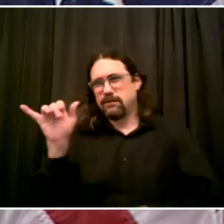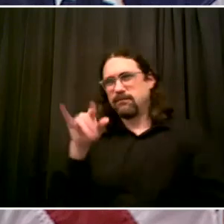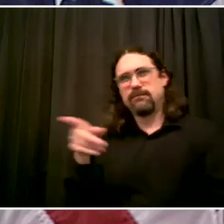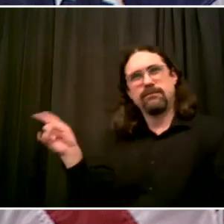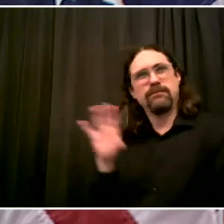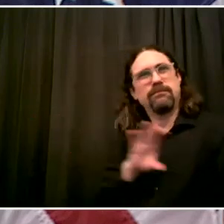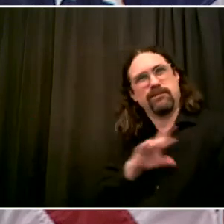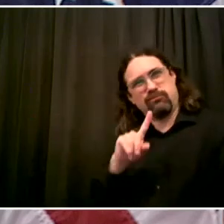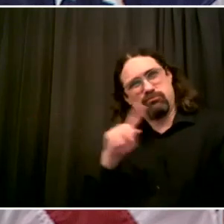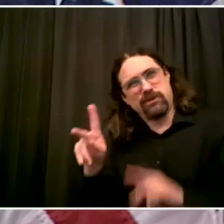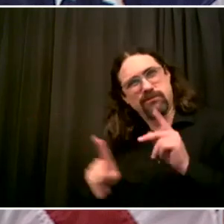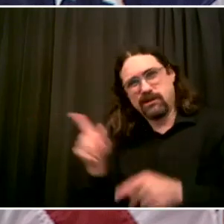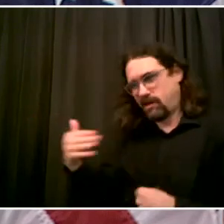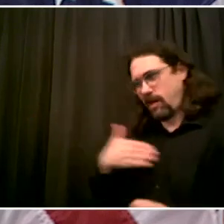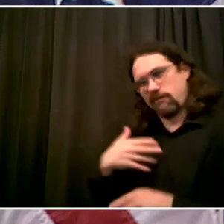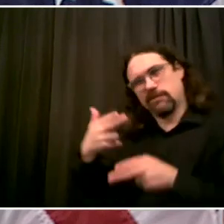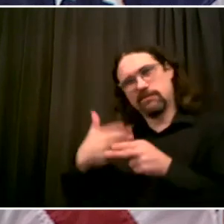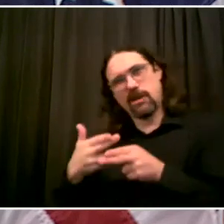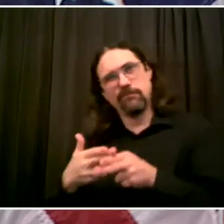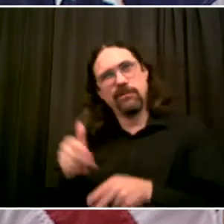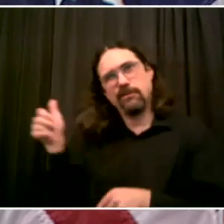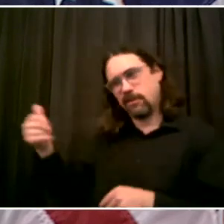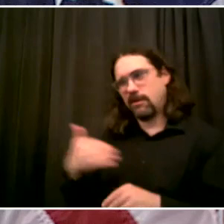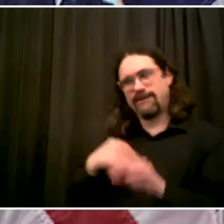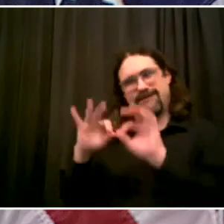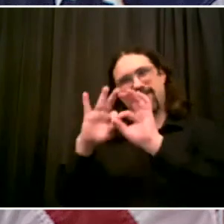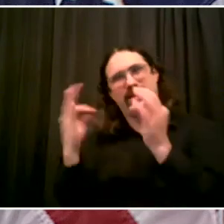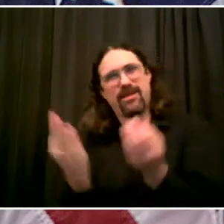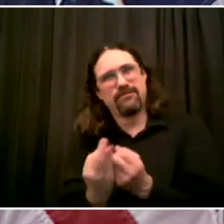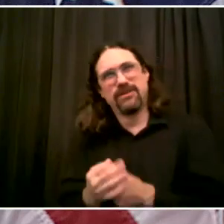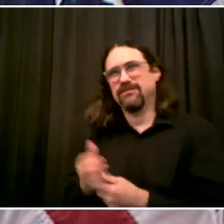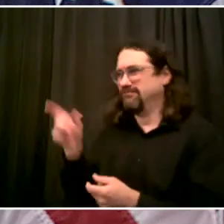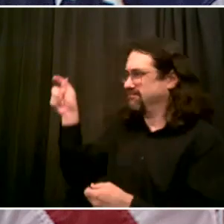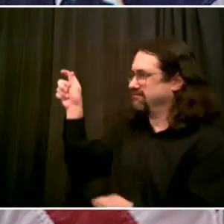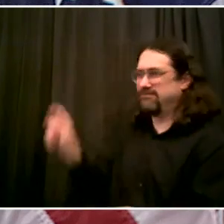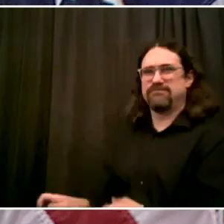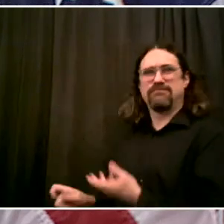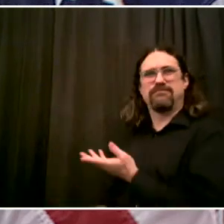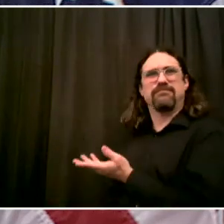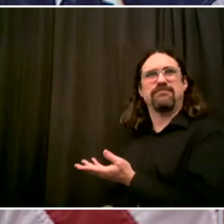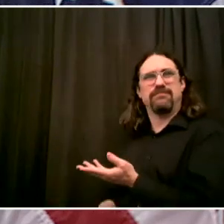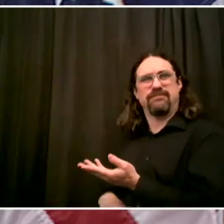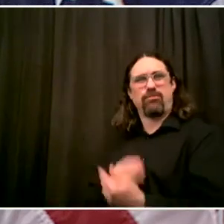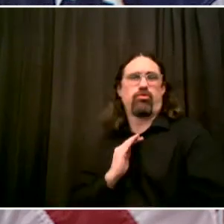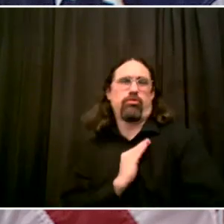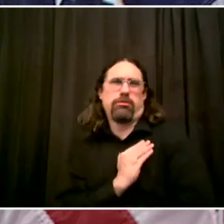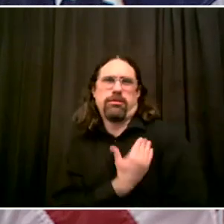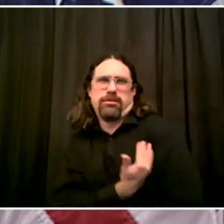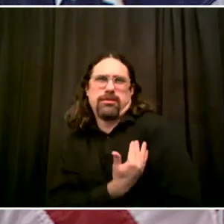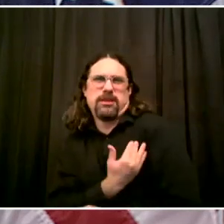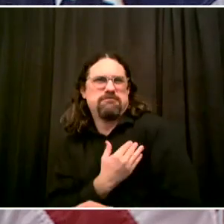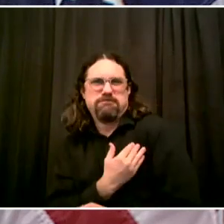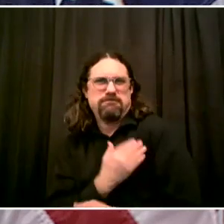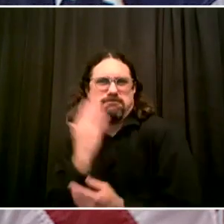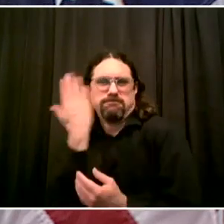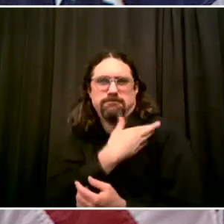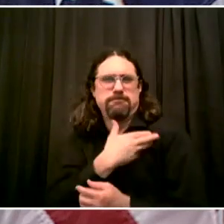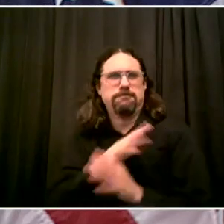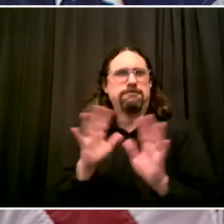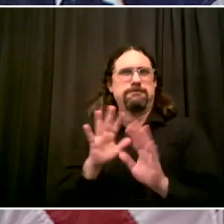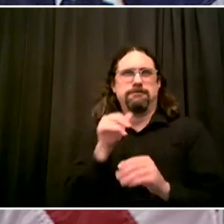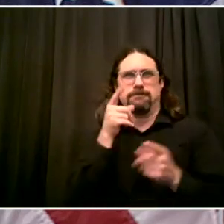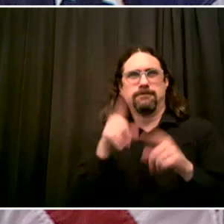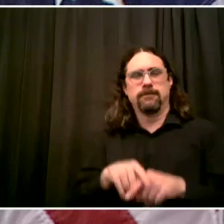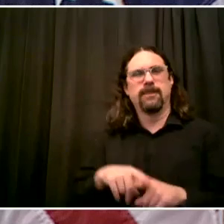accountability. And since we put body cameras in place, a lot of good accountability has come from that. A lot of instances has given us a truth